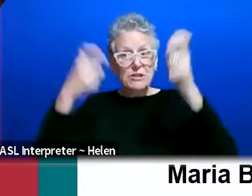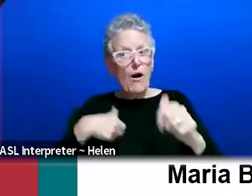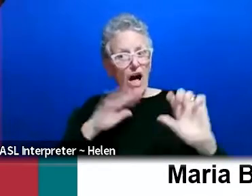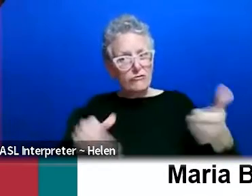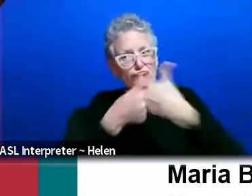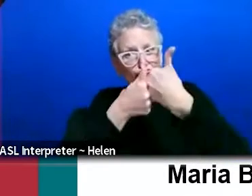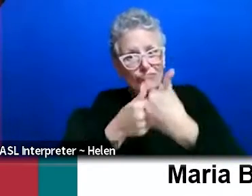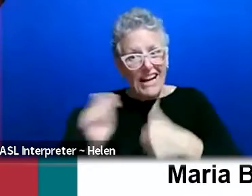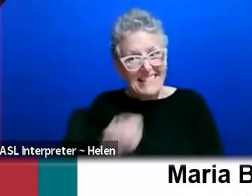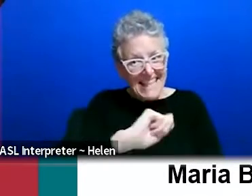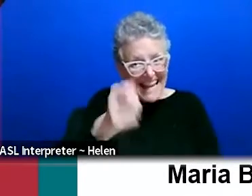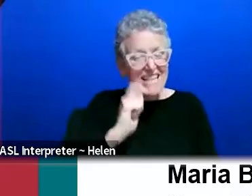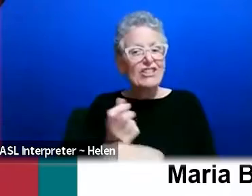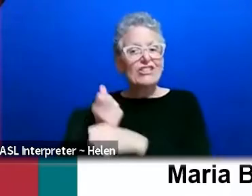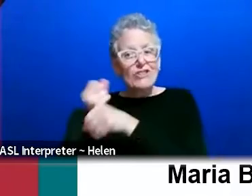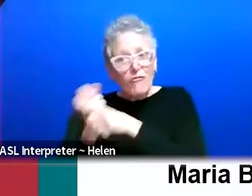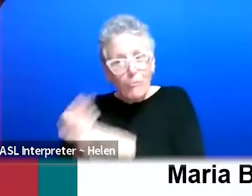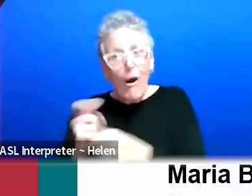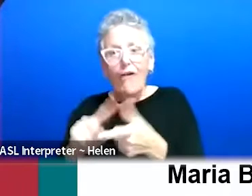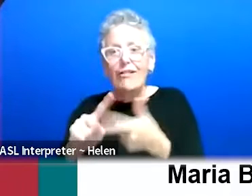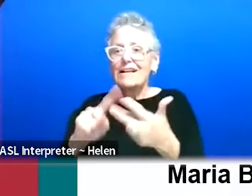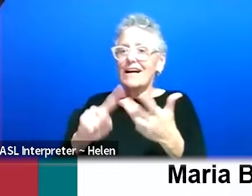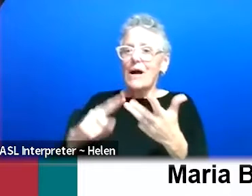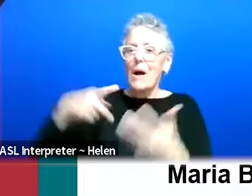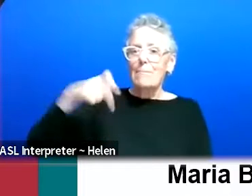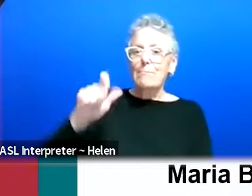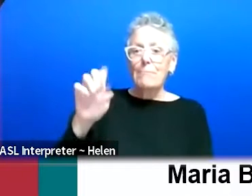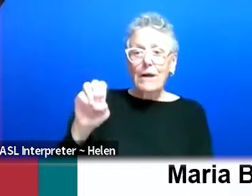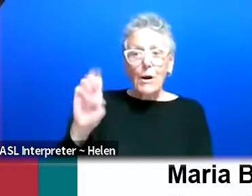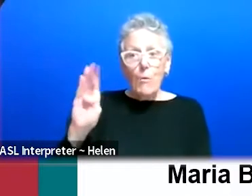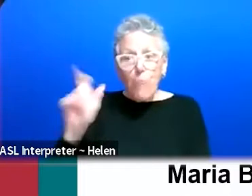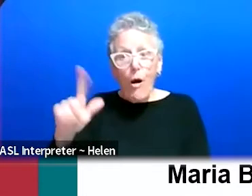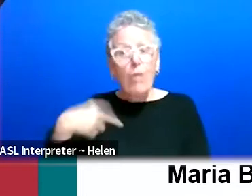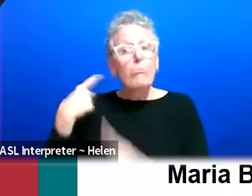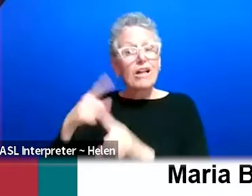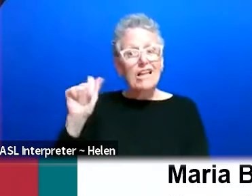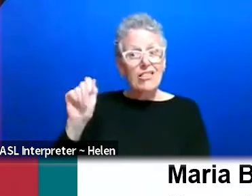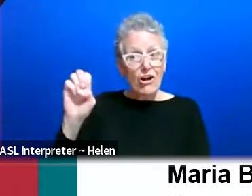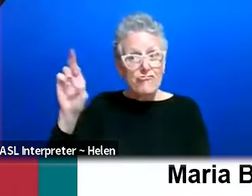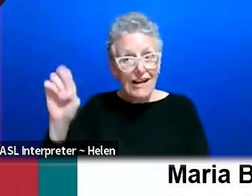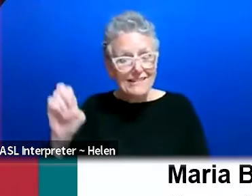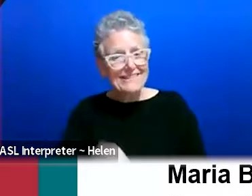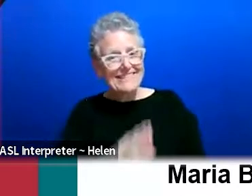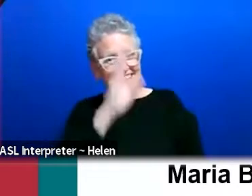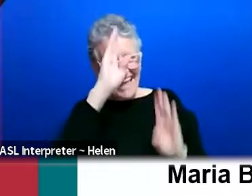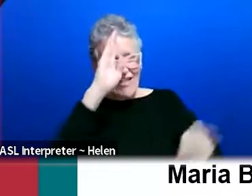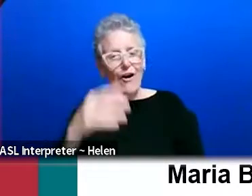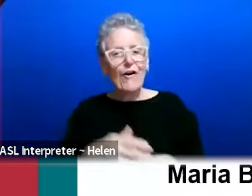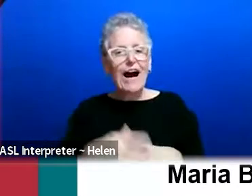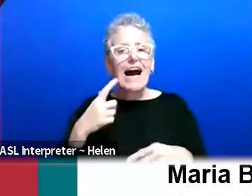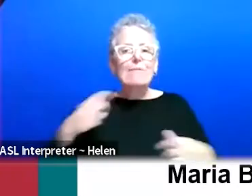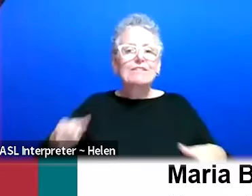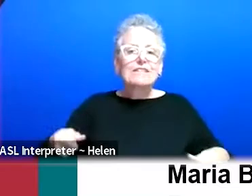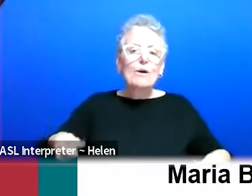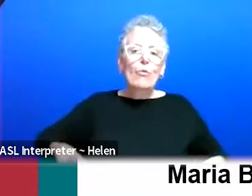court, softball, pickleball, and lacrosse. All right. So I was in